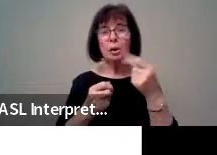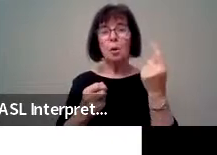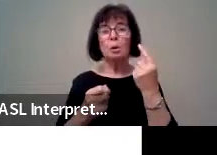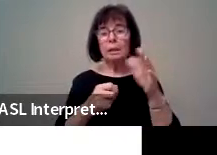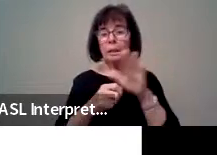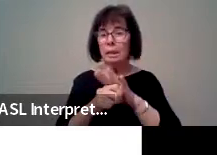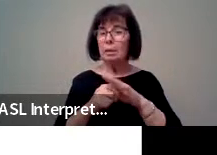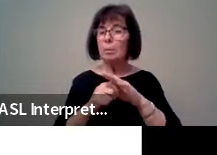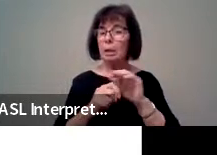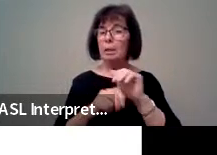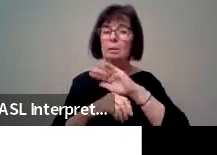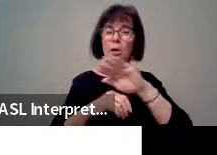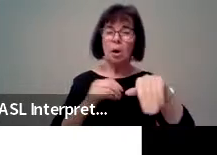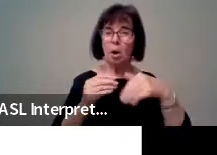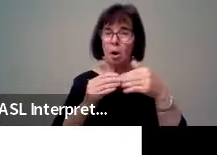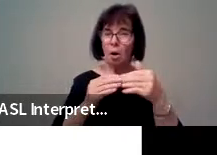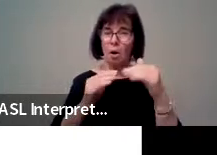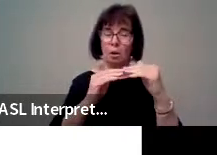levels.